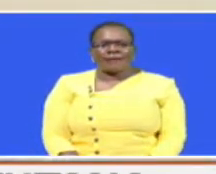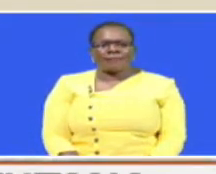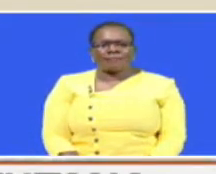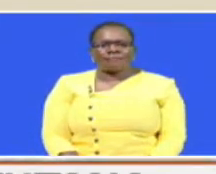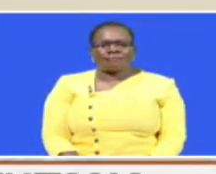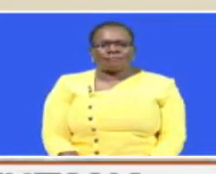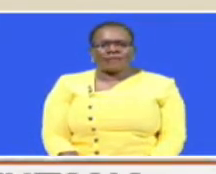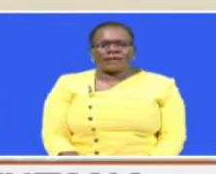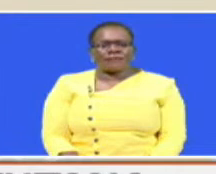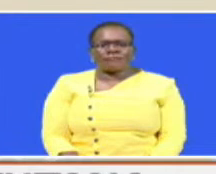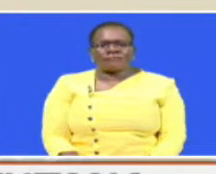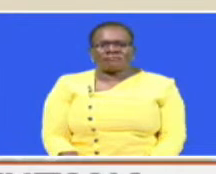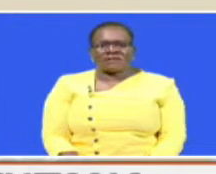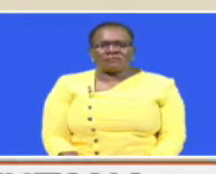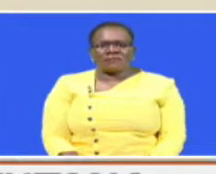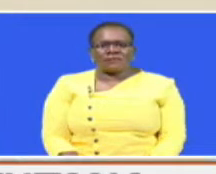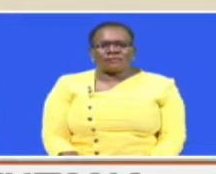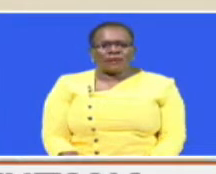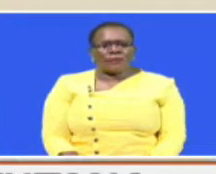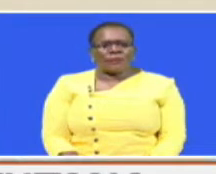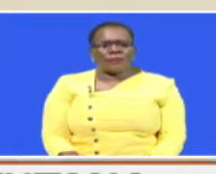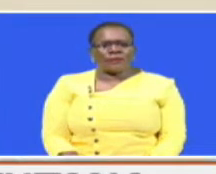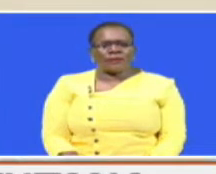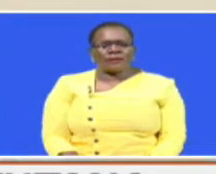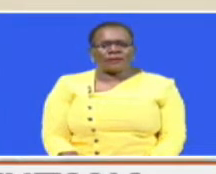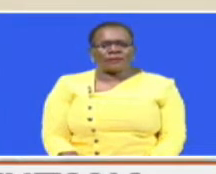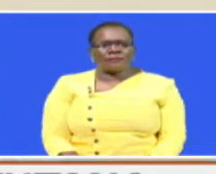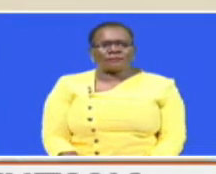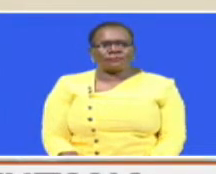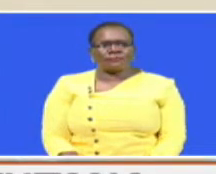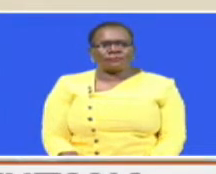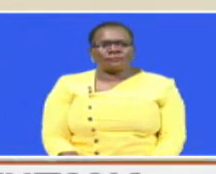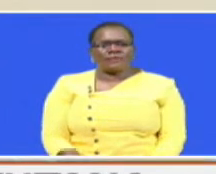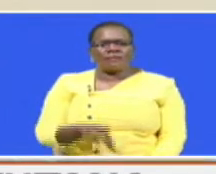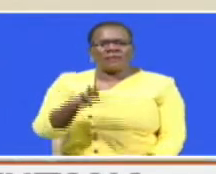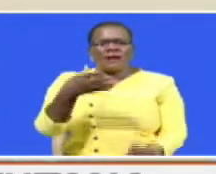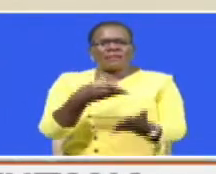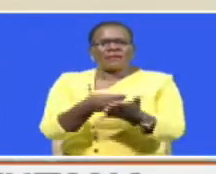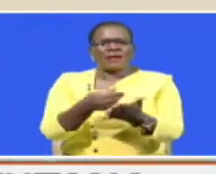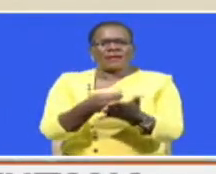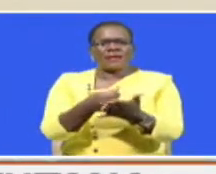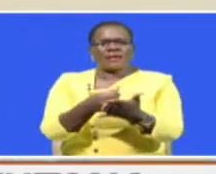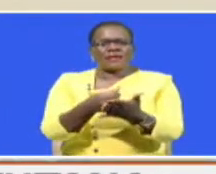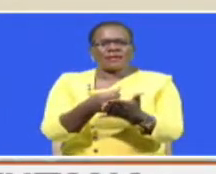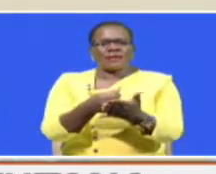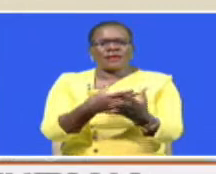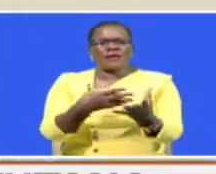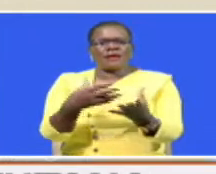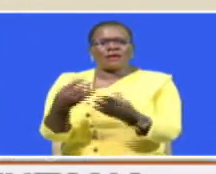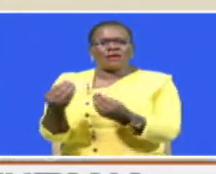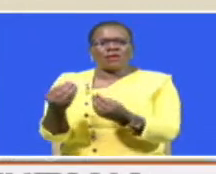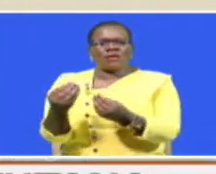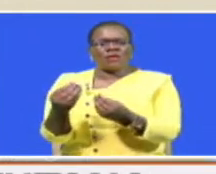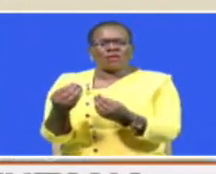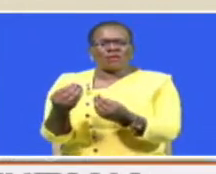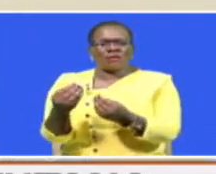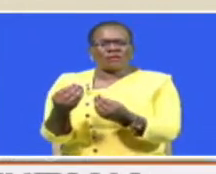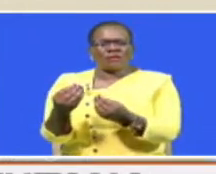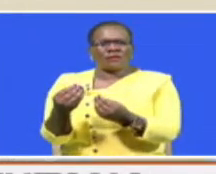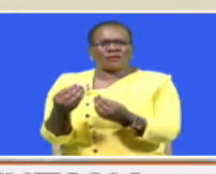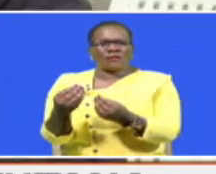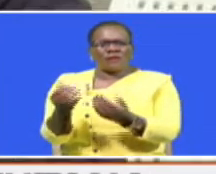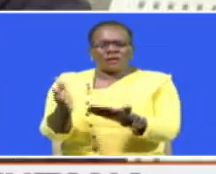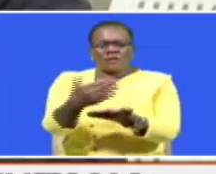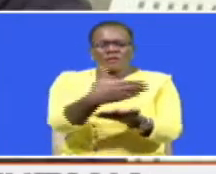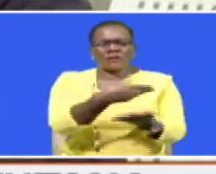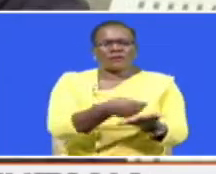are getting be part of their taxation so that the money received goes through the consolidated